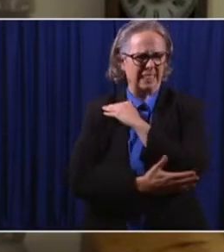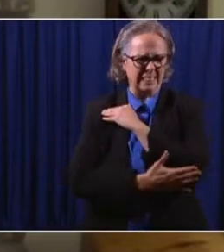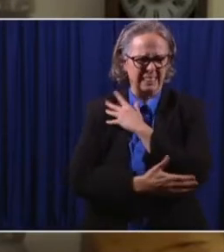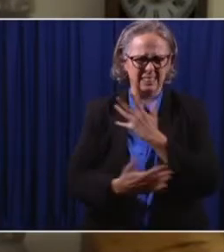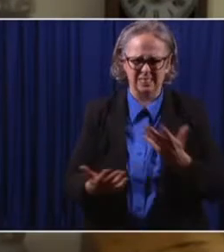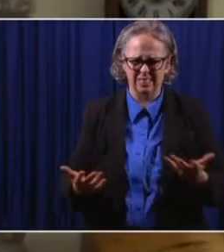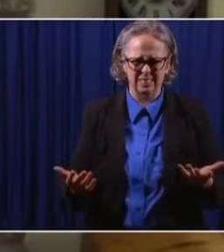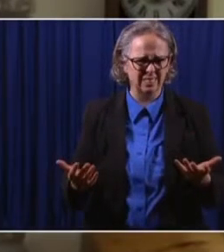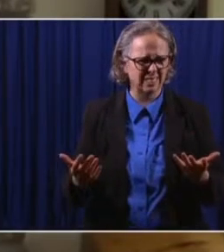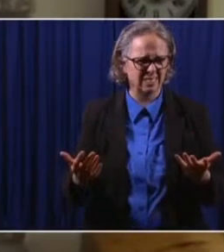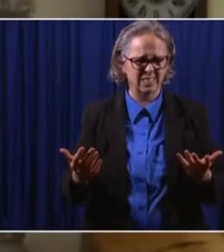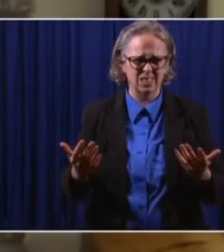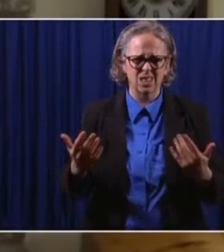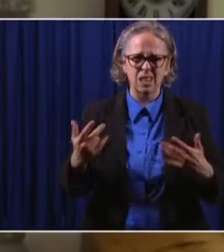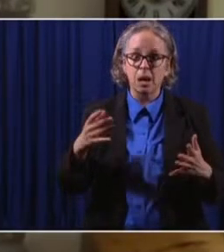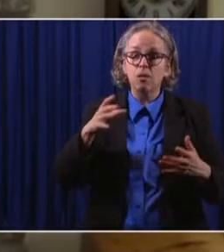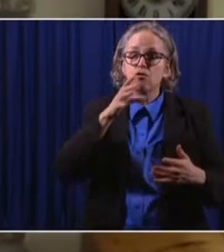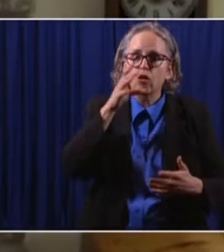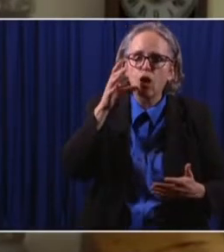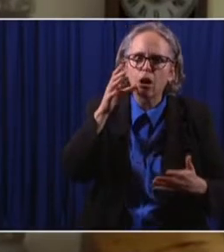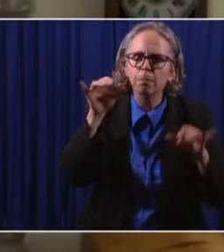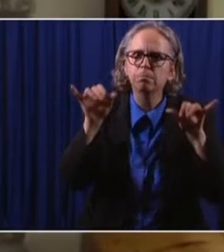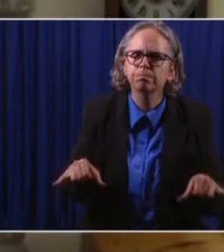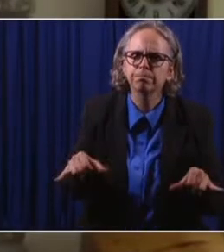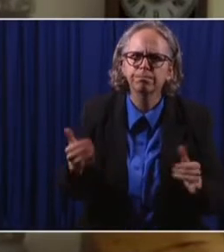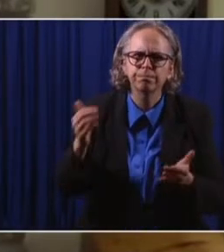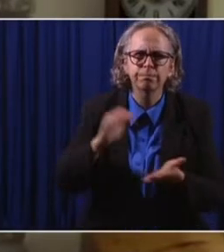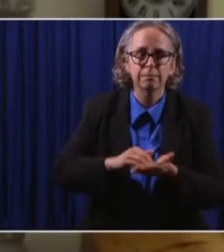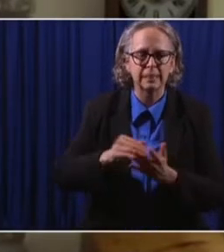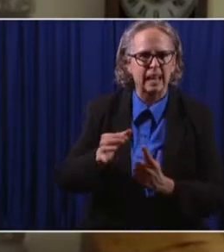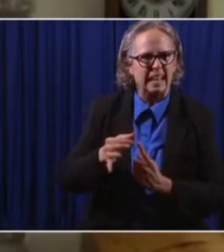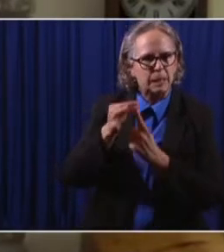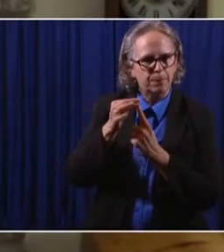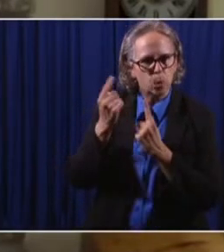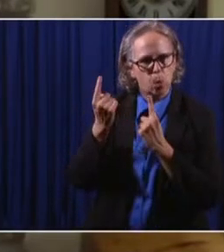top 10 that is an urban county.